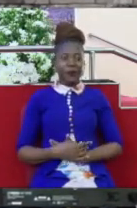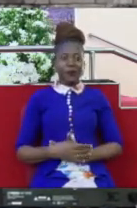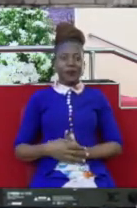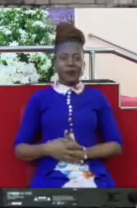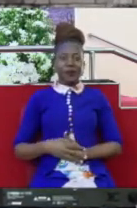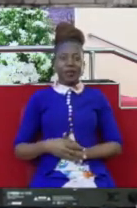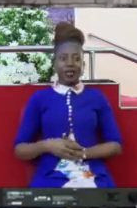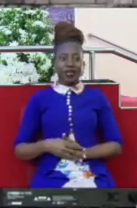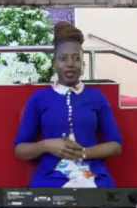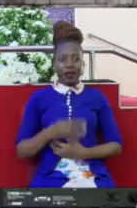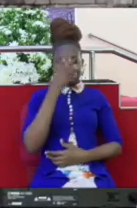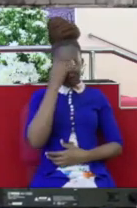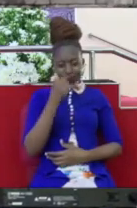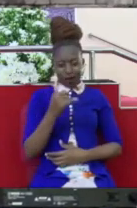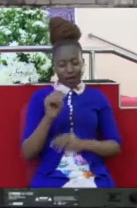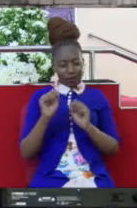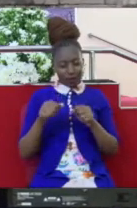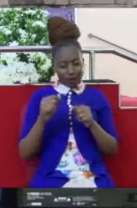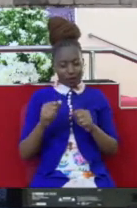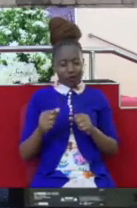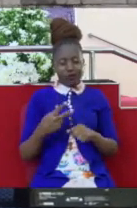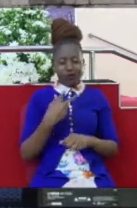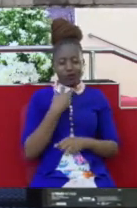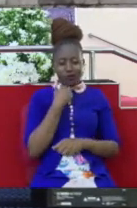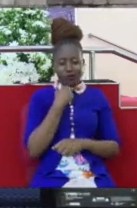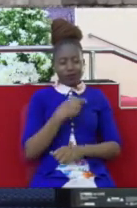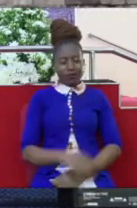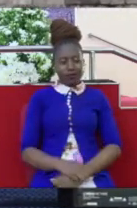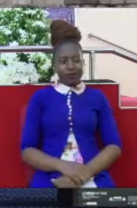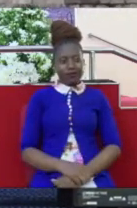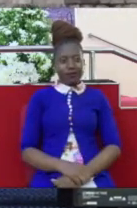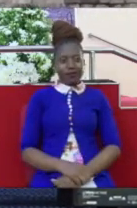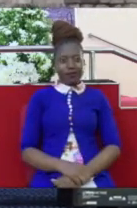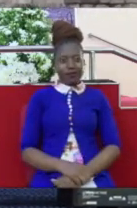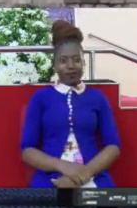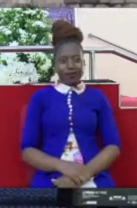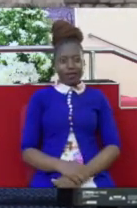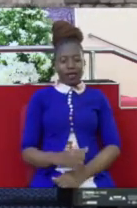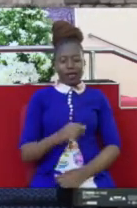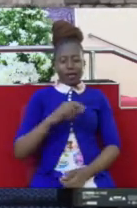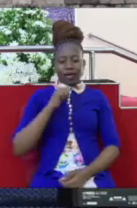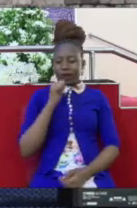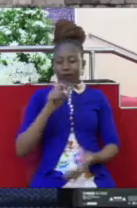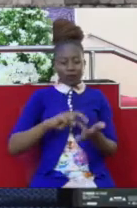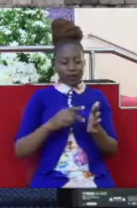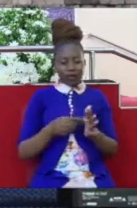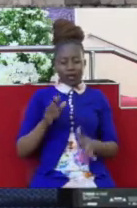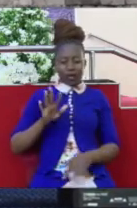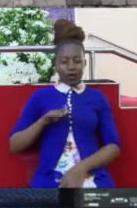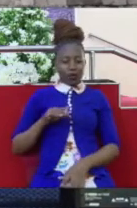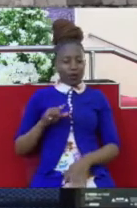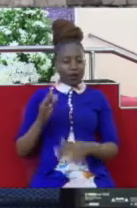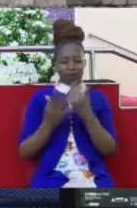get trapped. Na unaweza patikana kwenye shida. Now, I'm not saying she's a bad person. Sisemi yeye ni mtu mbaya. Maybe I am saying she's a bad person.